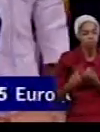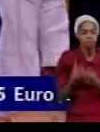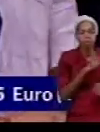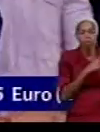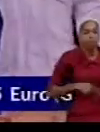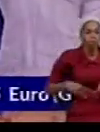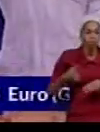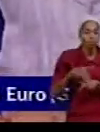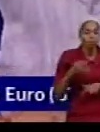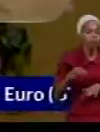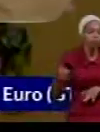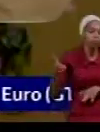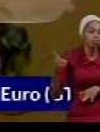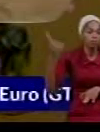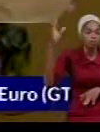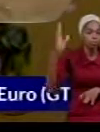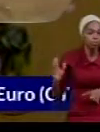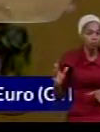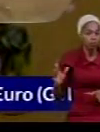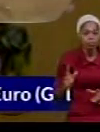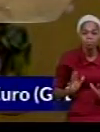and wonders like never before.